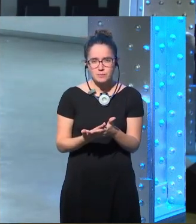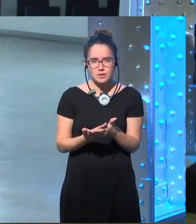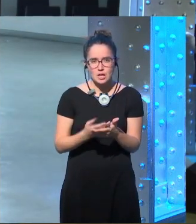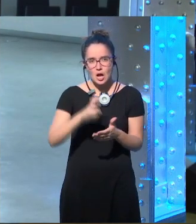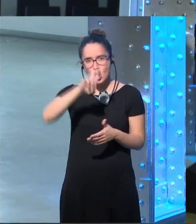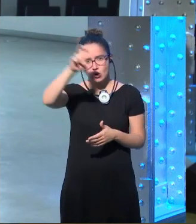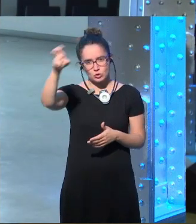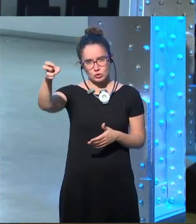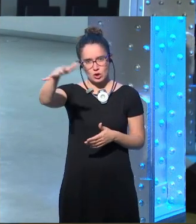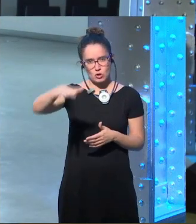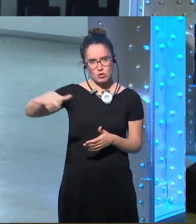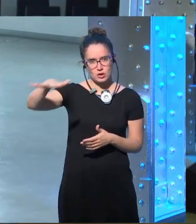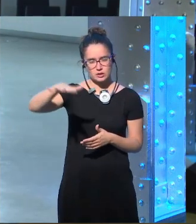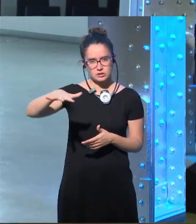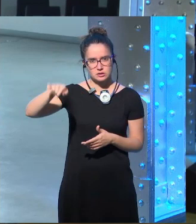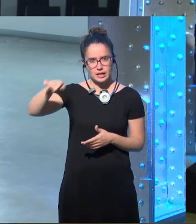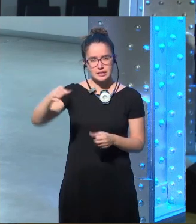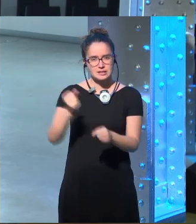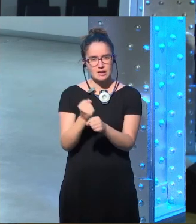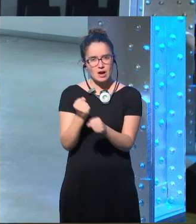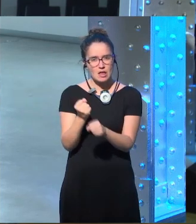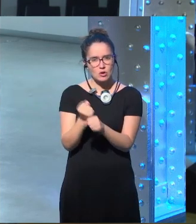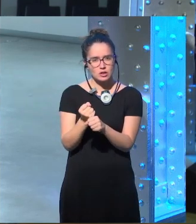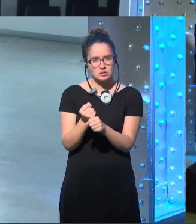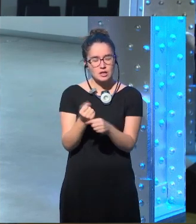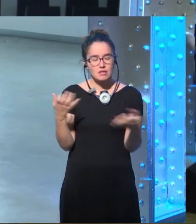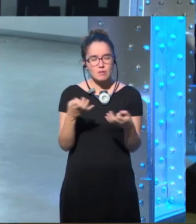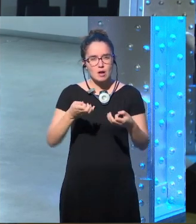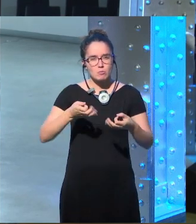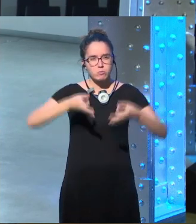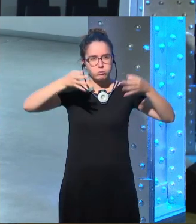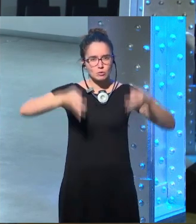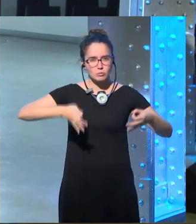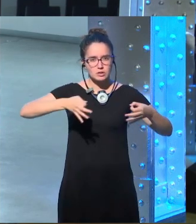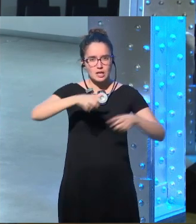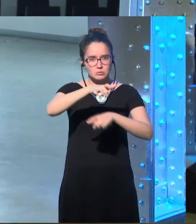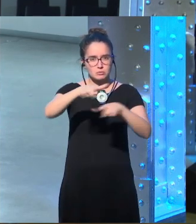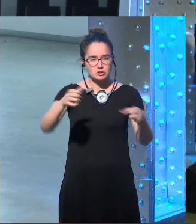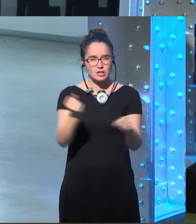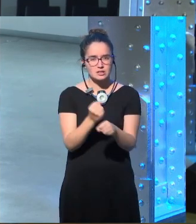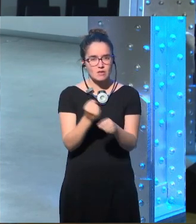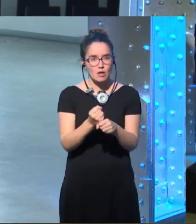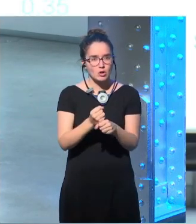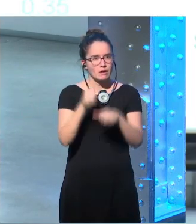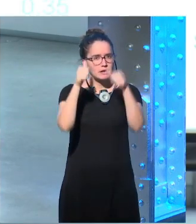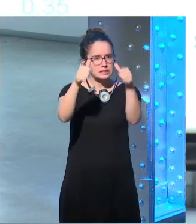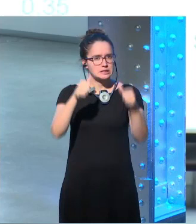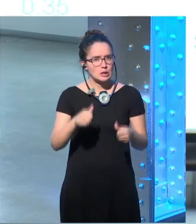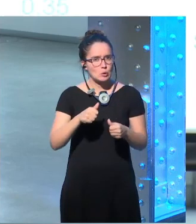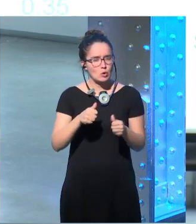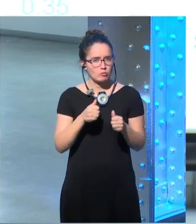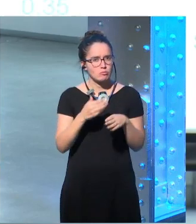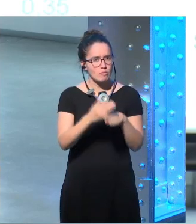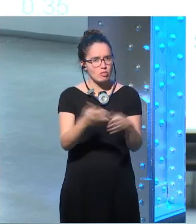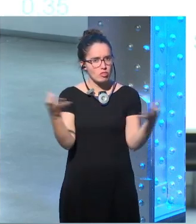that they have the skills to take on the employment opportunities that are being created in those places, but also make sure